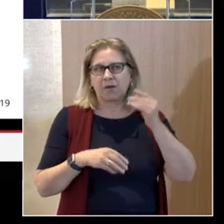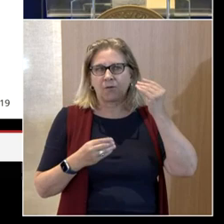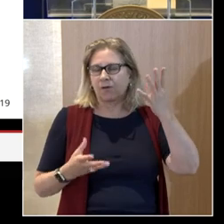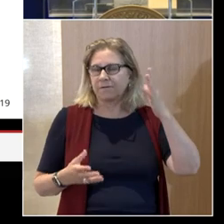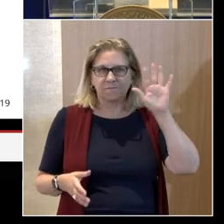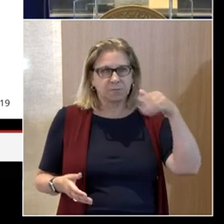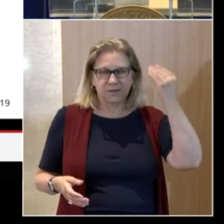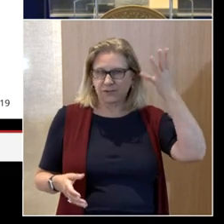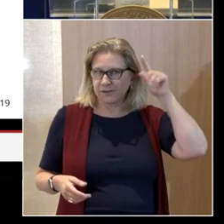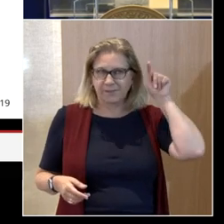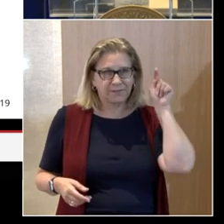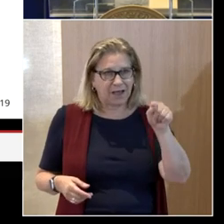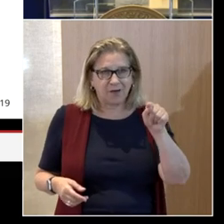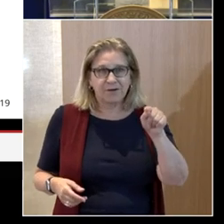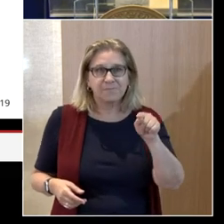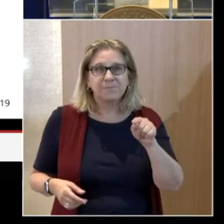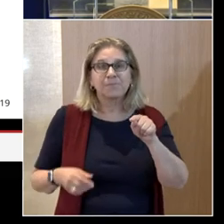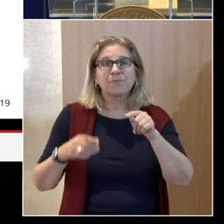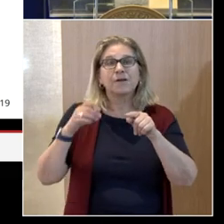Triangle and the Downtown Bid.